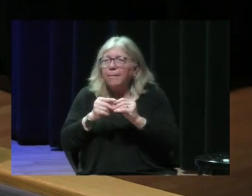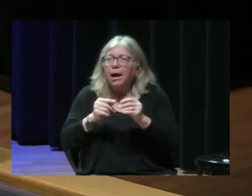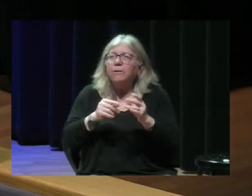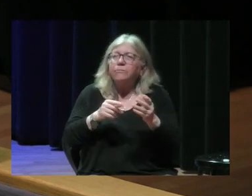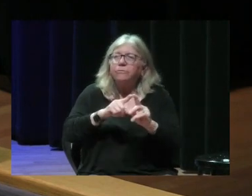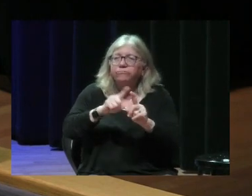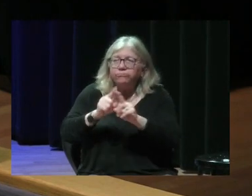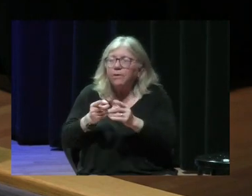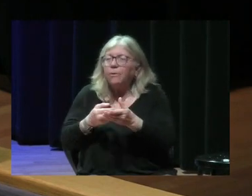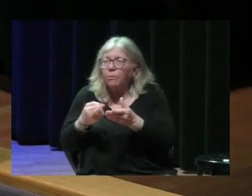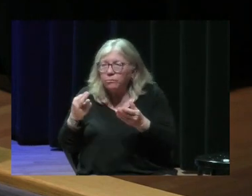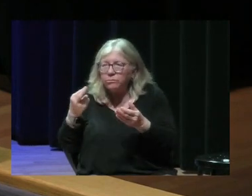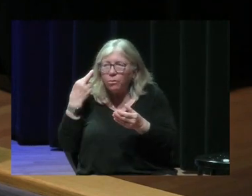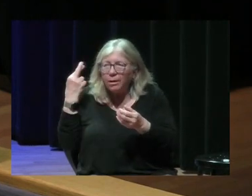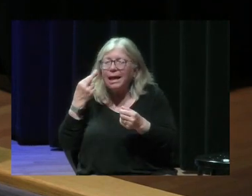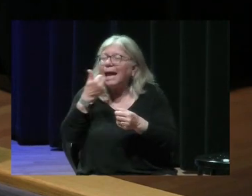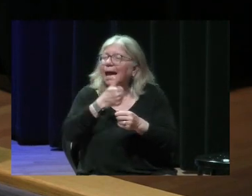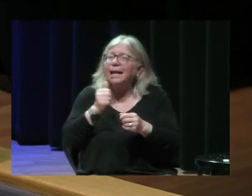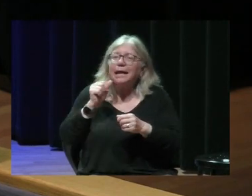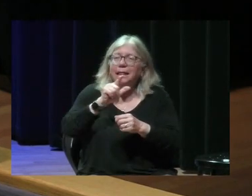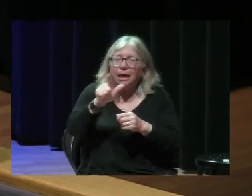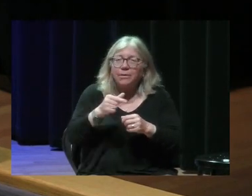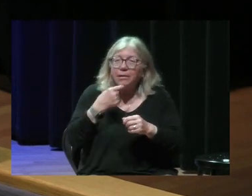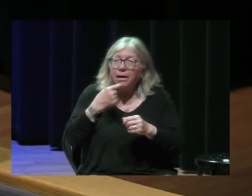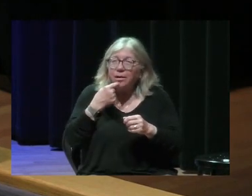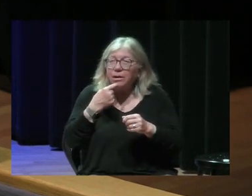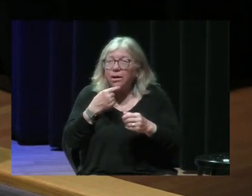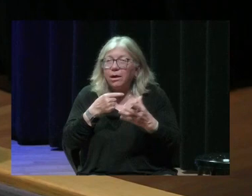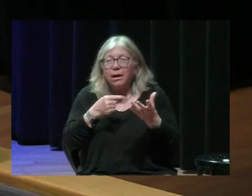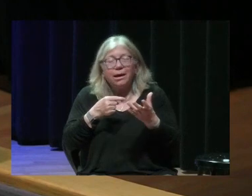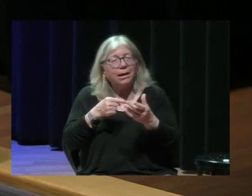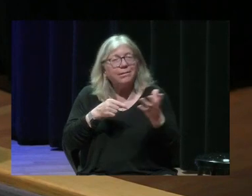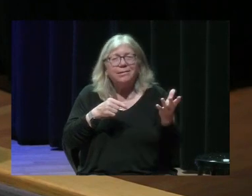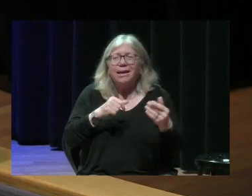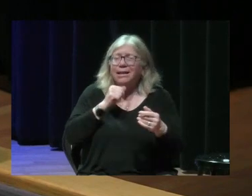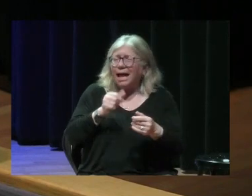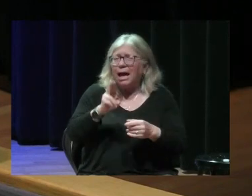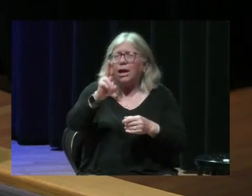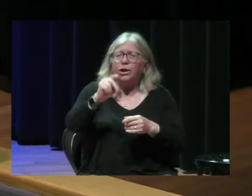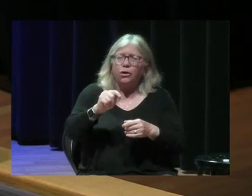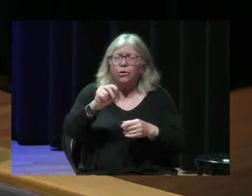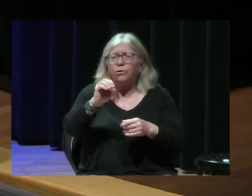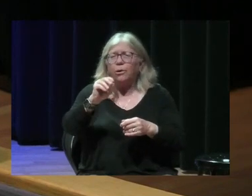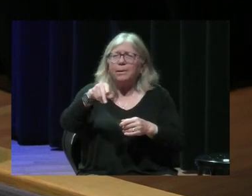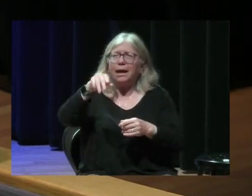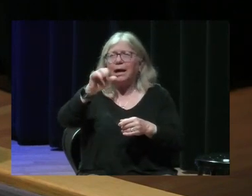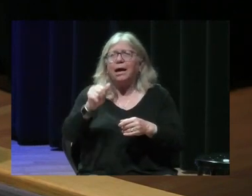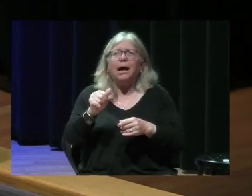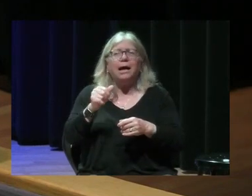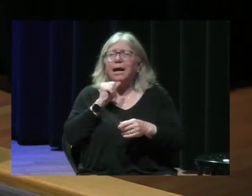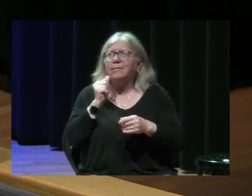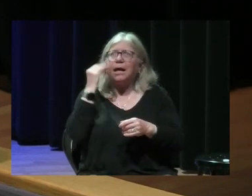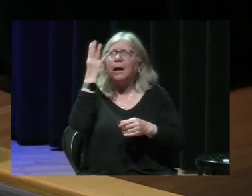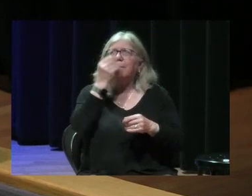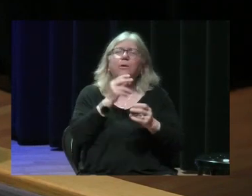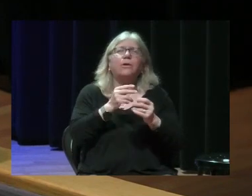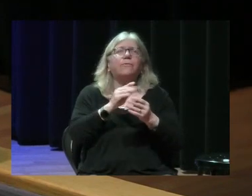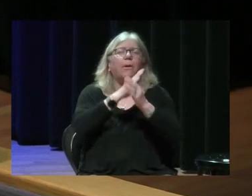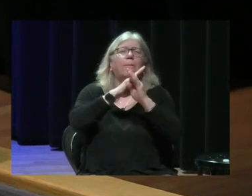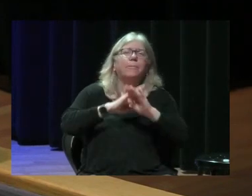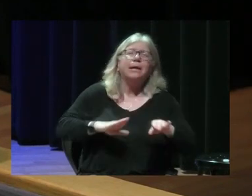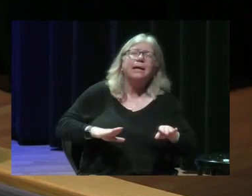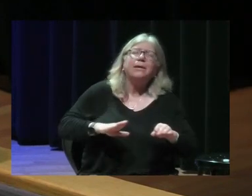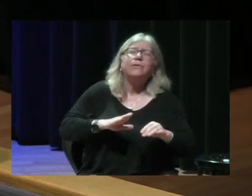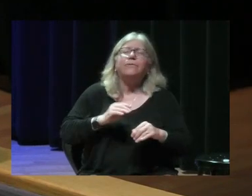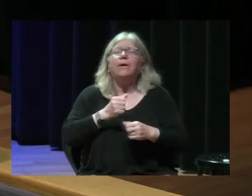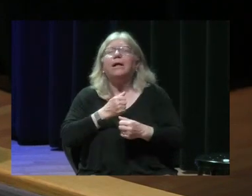reasons. Any librarian will tell you it is not utopia. It is not a beautiful, peaceful, lovely space all the time. There is a lot